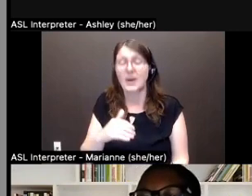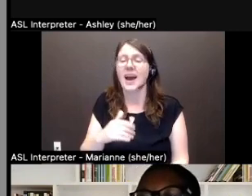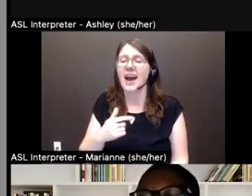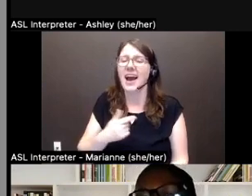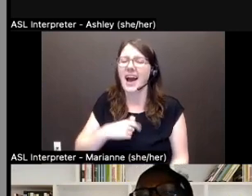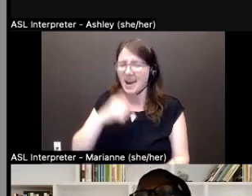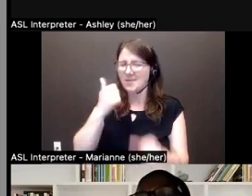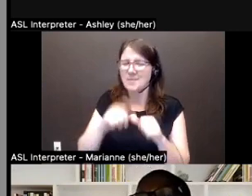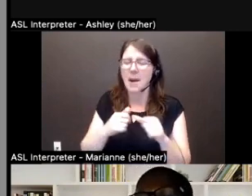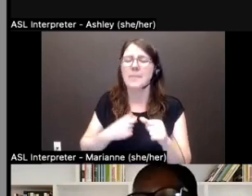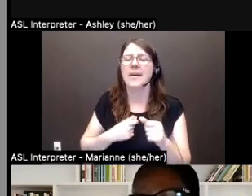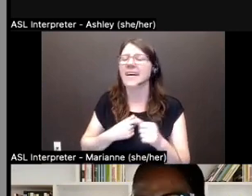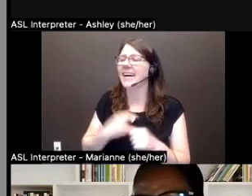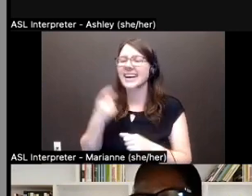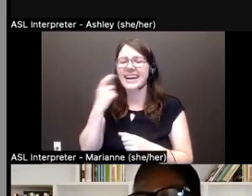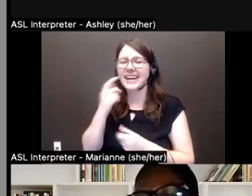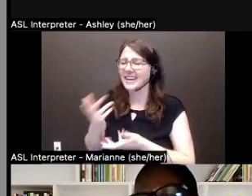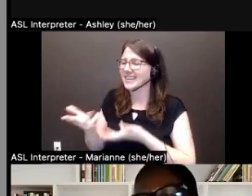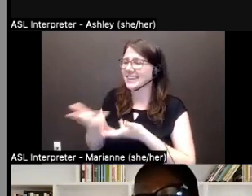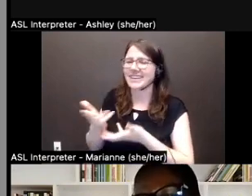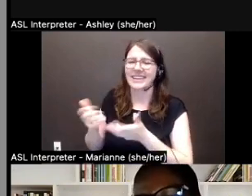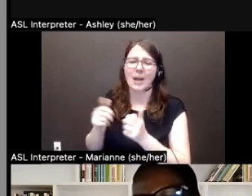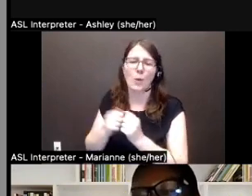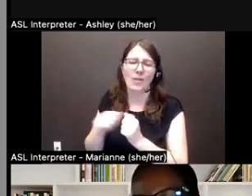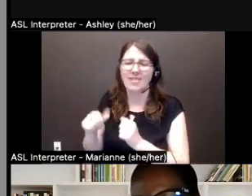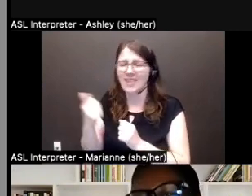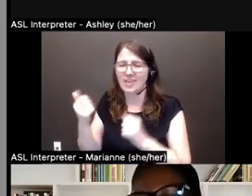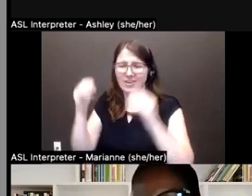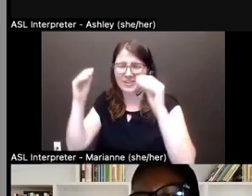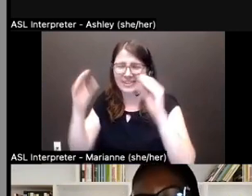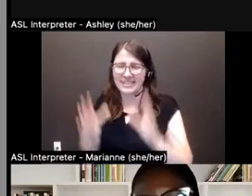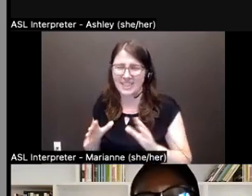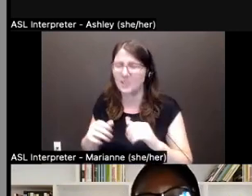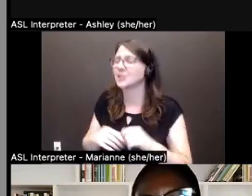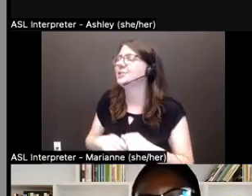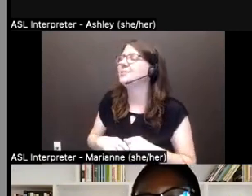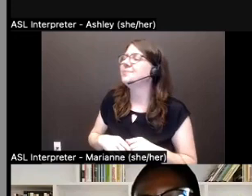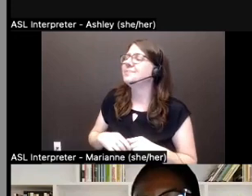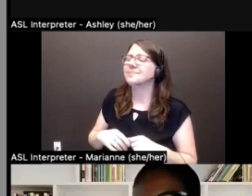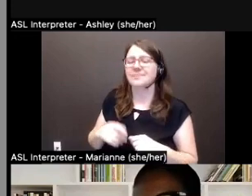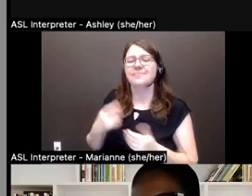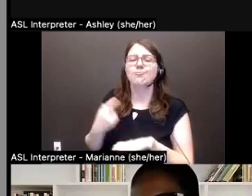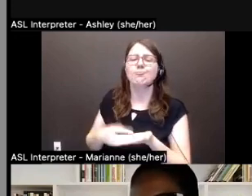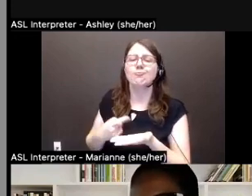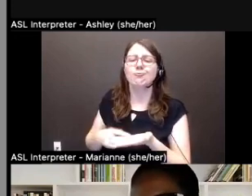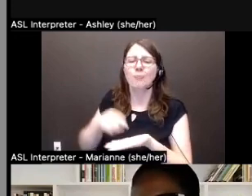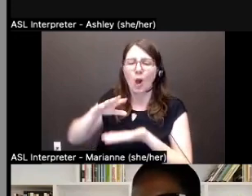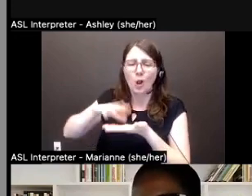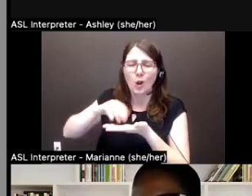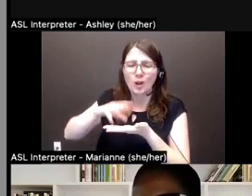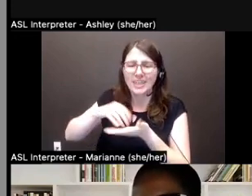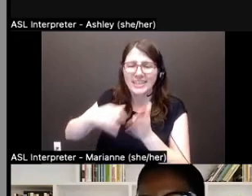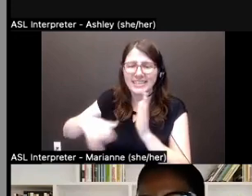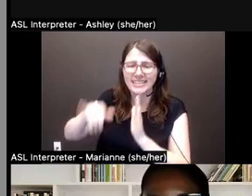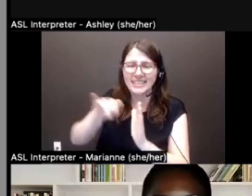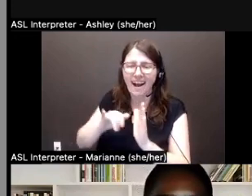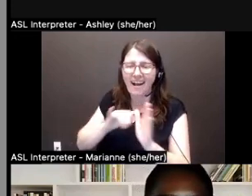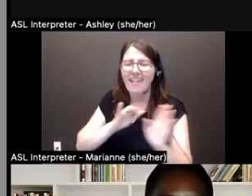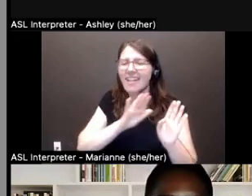style. And it made me laugh because I thought, yeah, we do learn a lot of things in that space of fear, right?